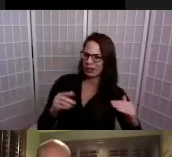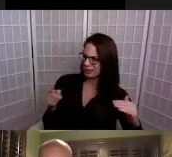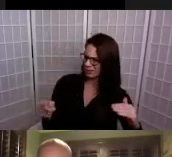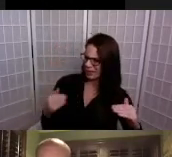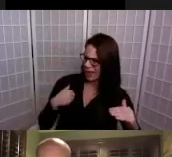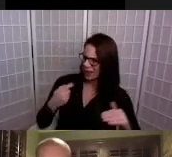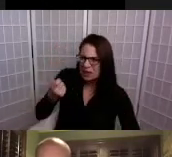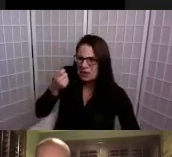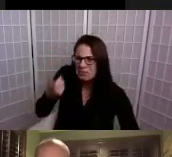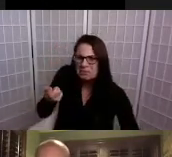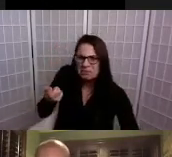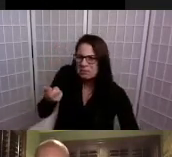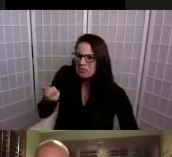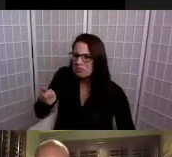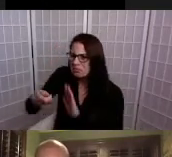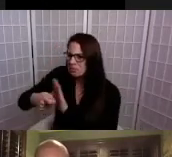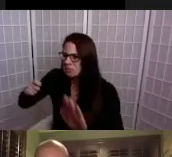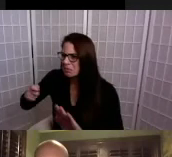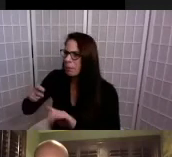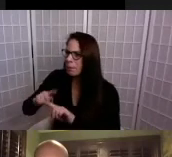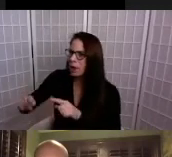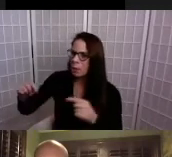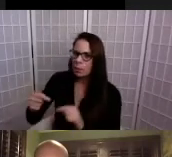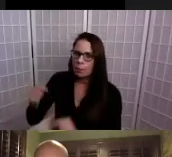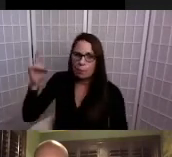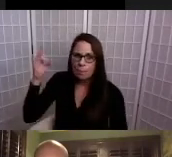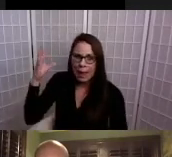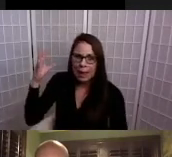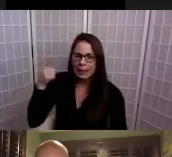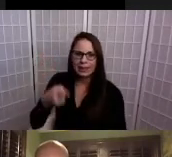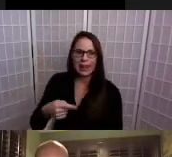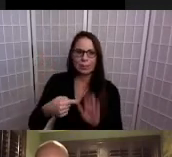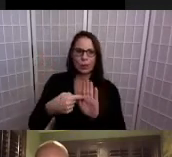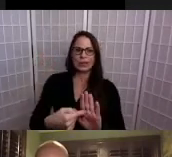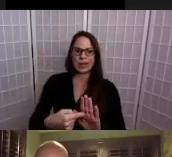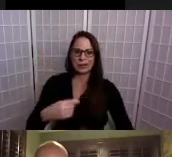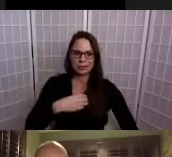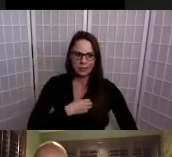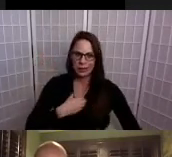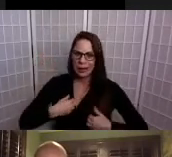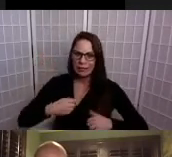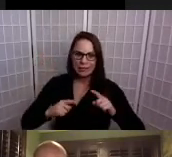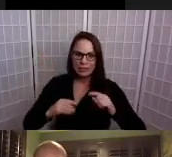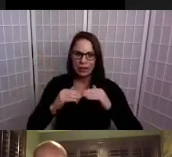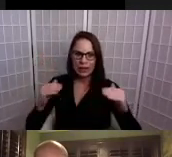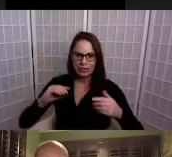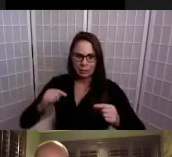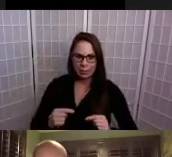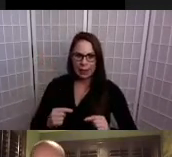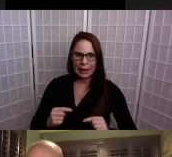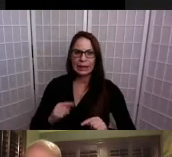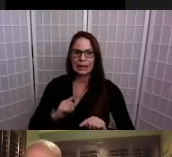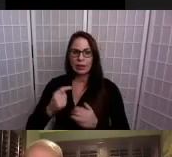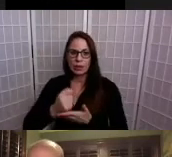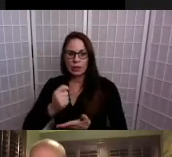very painful for them. So patients present at different stages with different clinical complaints. The treatment algorithm, so how many